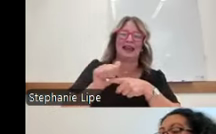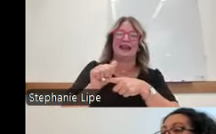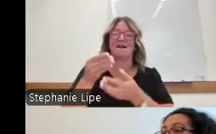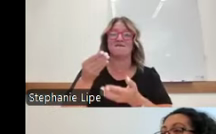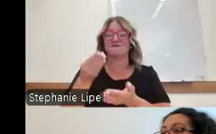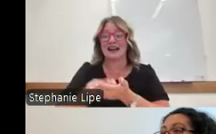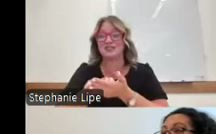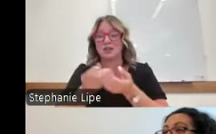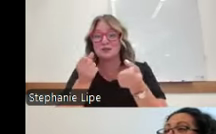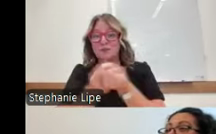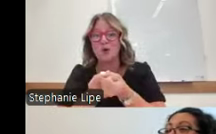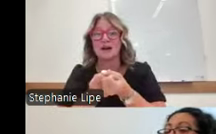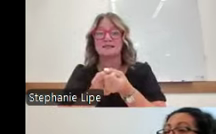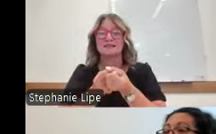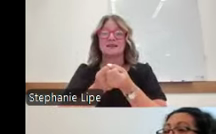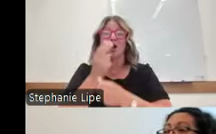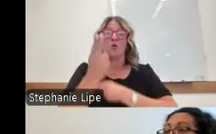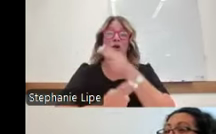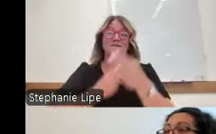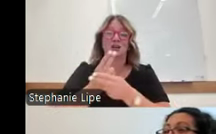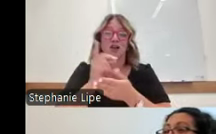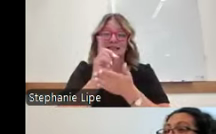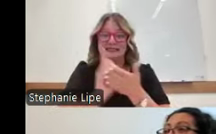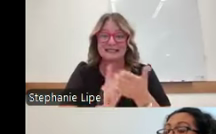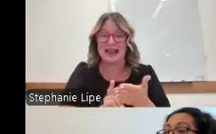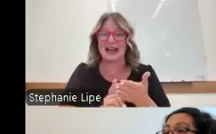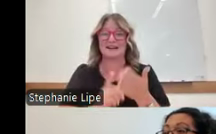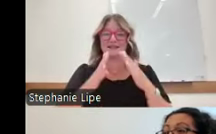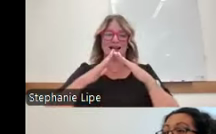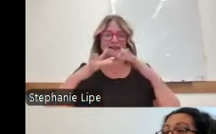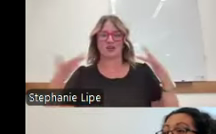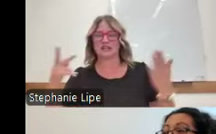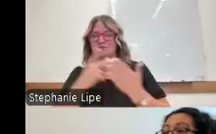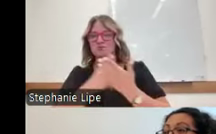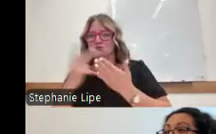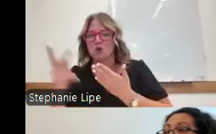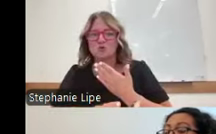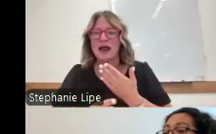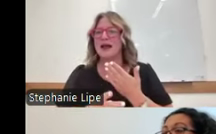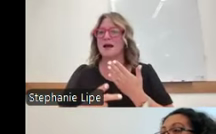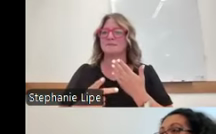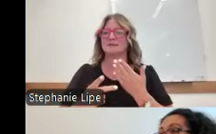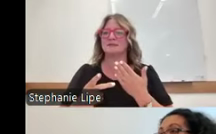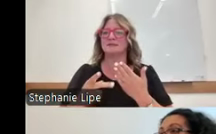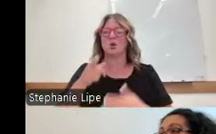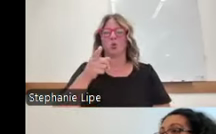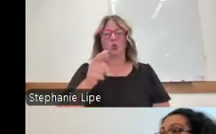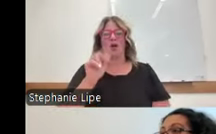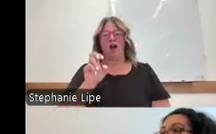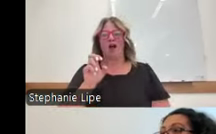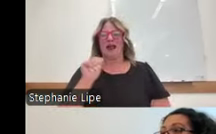accommodations, training, financial support, universal design, diverse